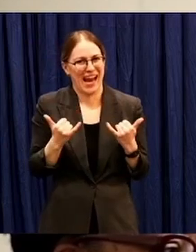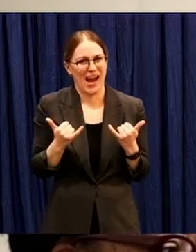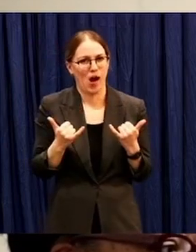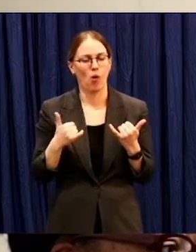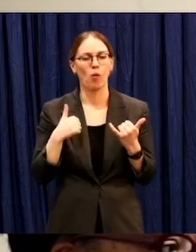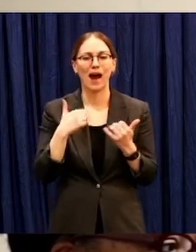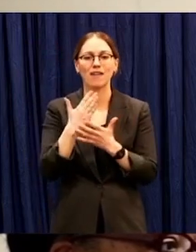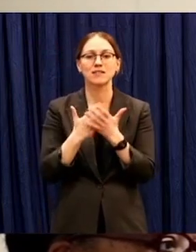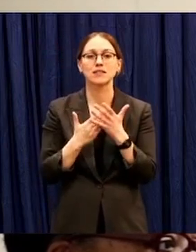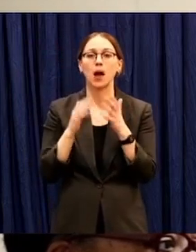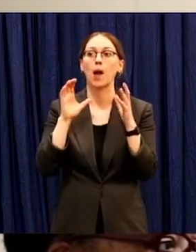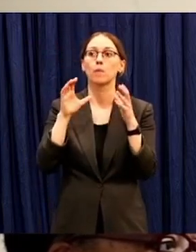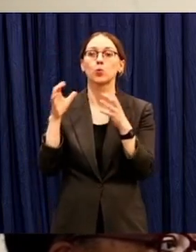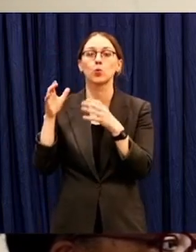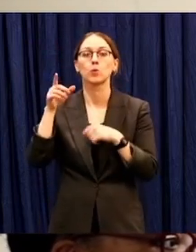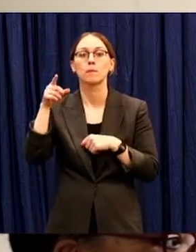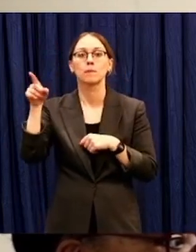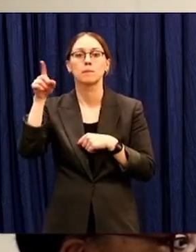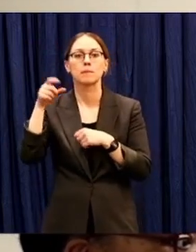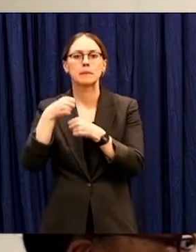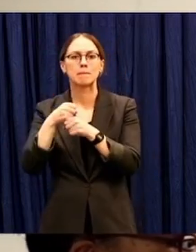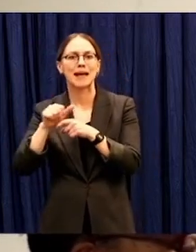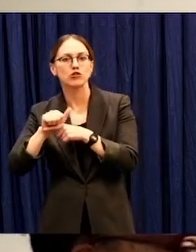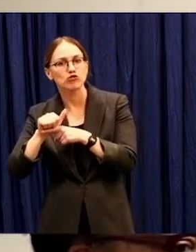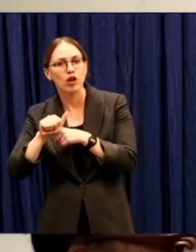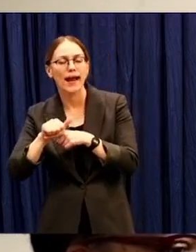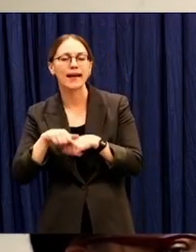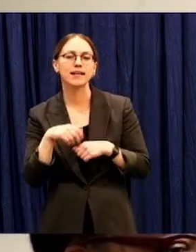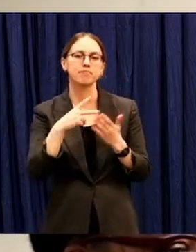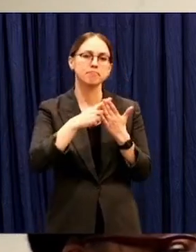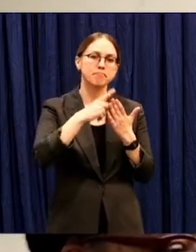creating trainings or professional